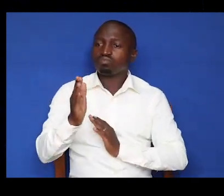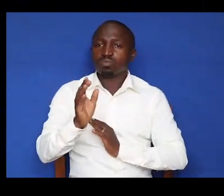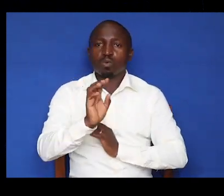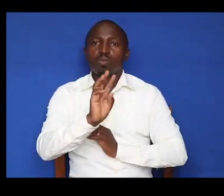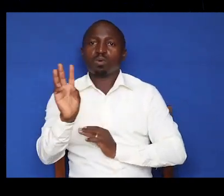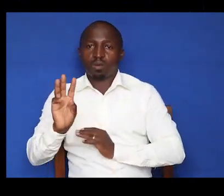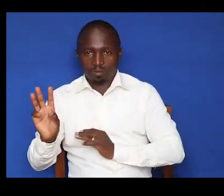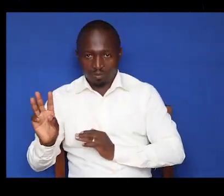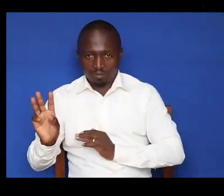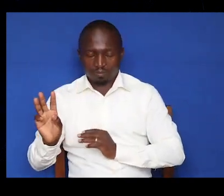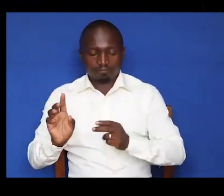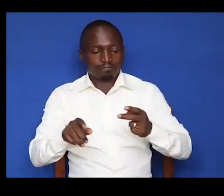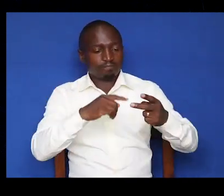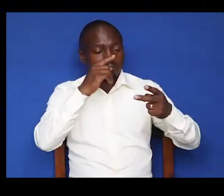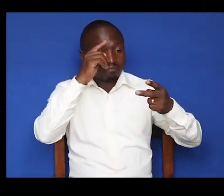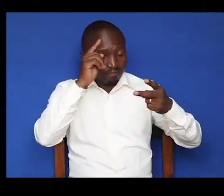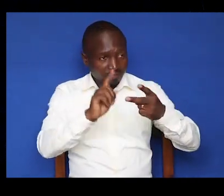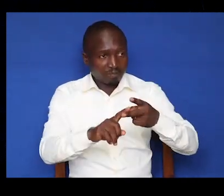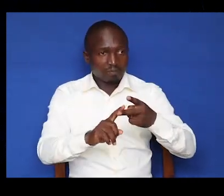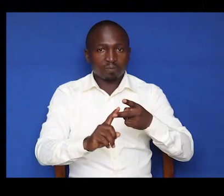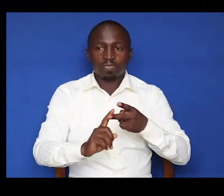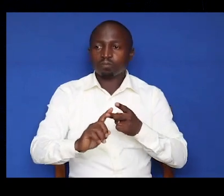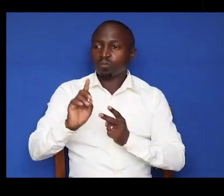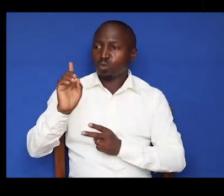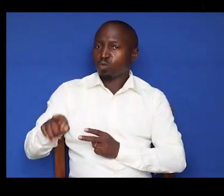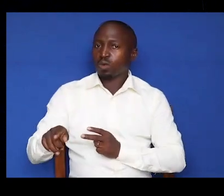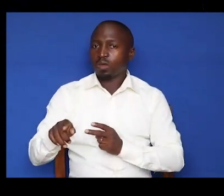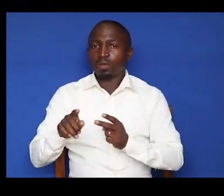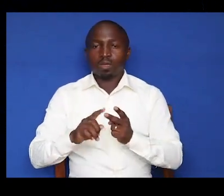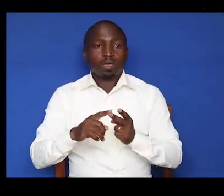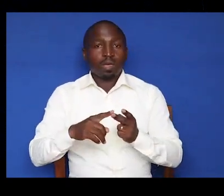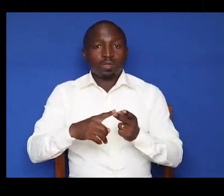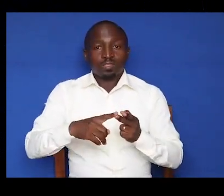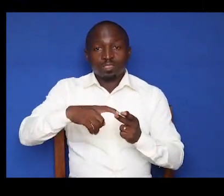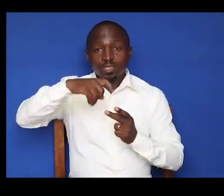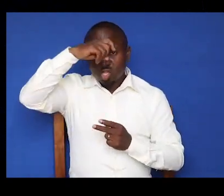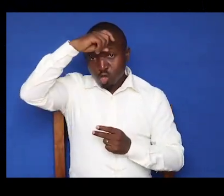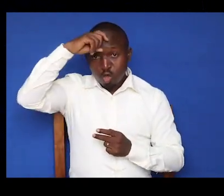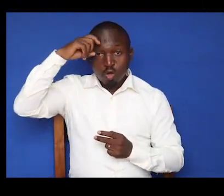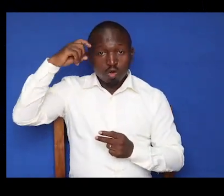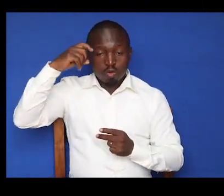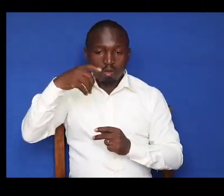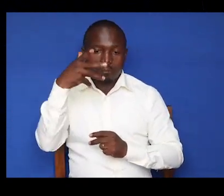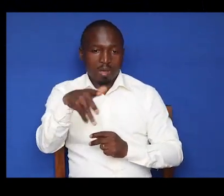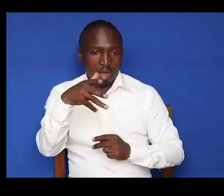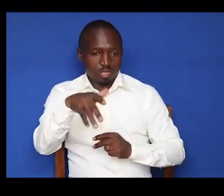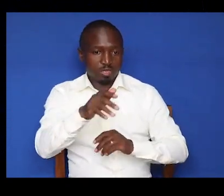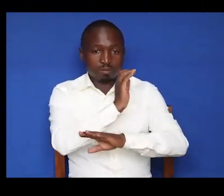movements. Secondly, we have the point of temperature of the ocean water.